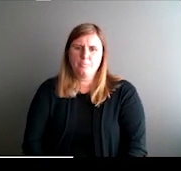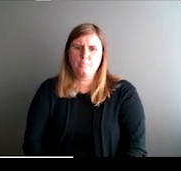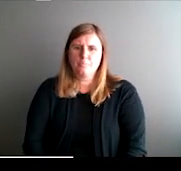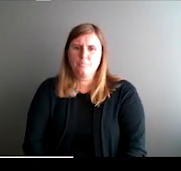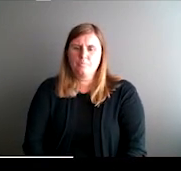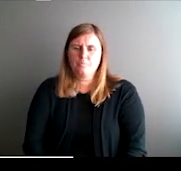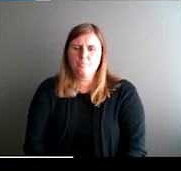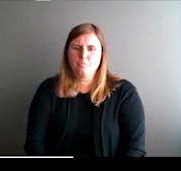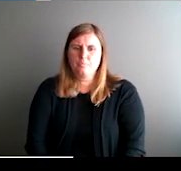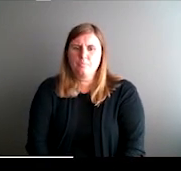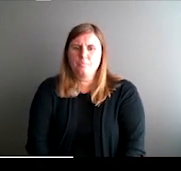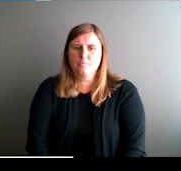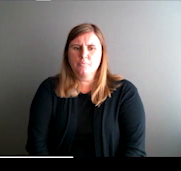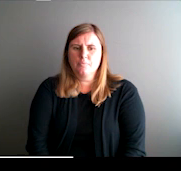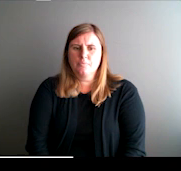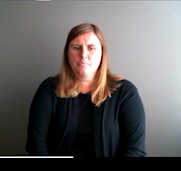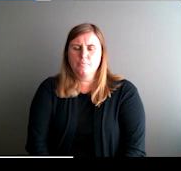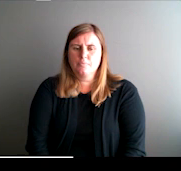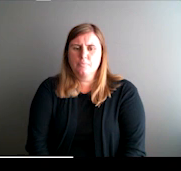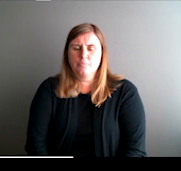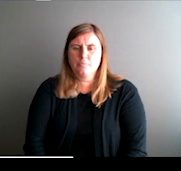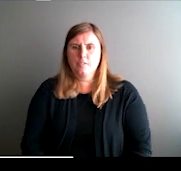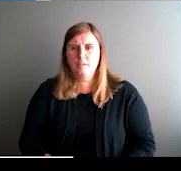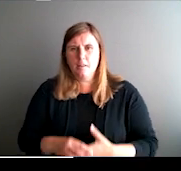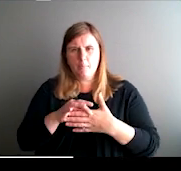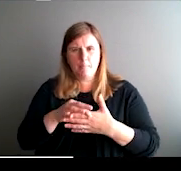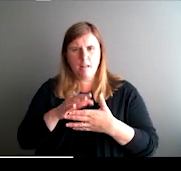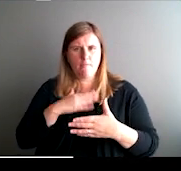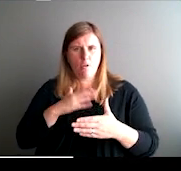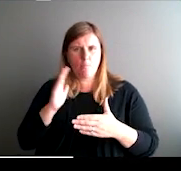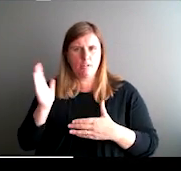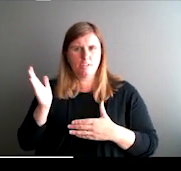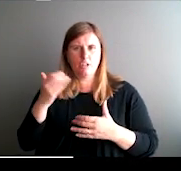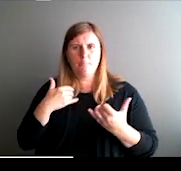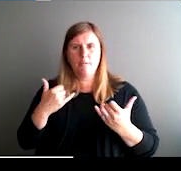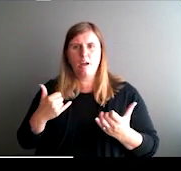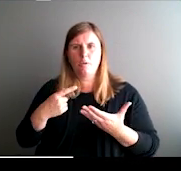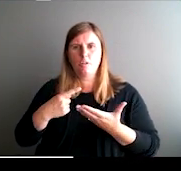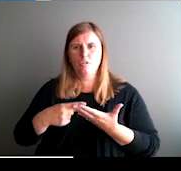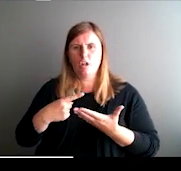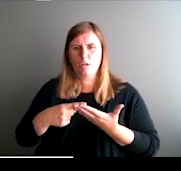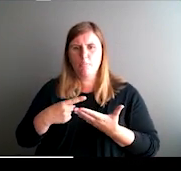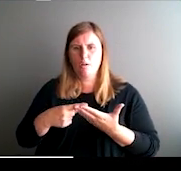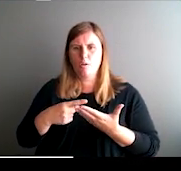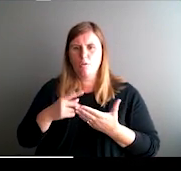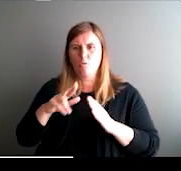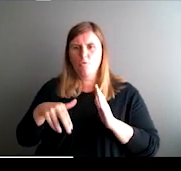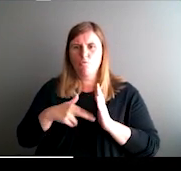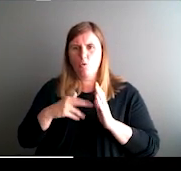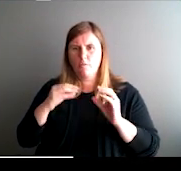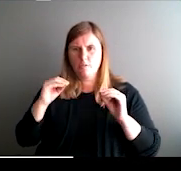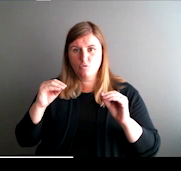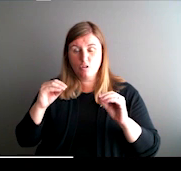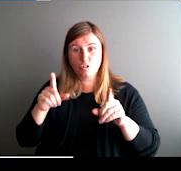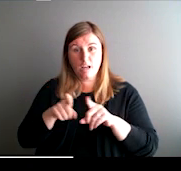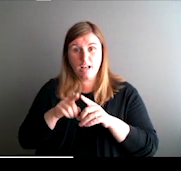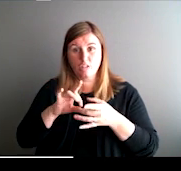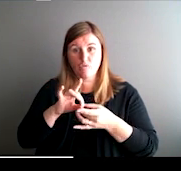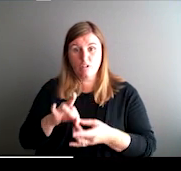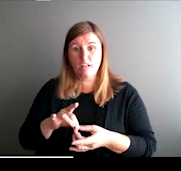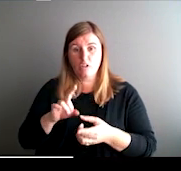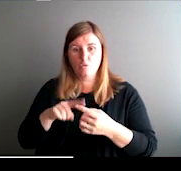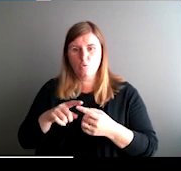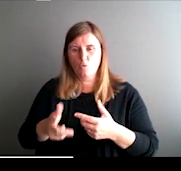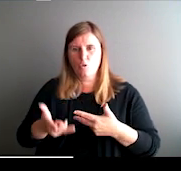And this brings me now to sort of the meat of the presentation. I'm now going to talk about the role of instruction as it relates